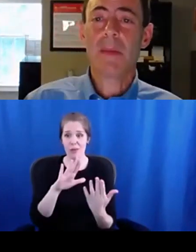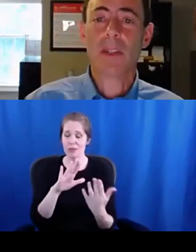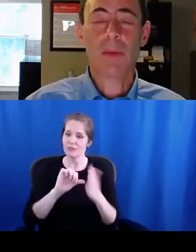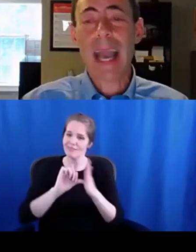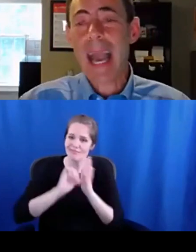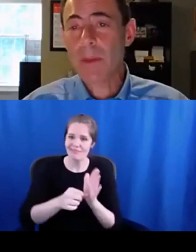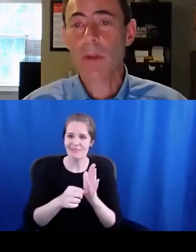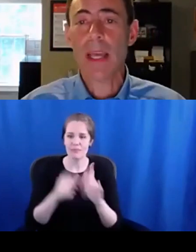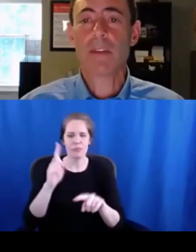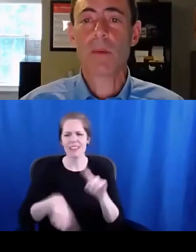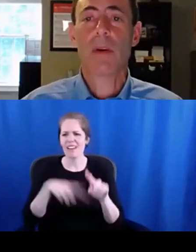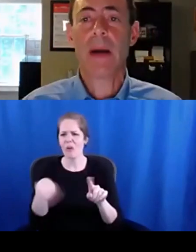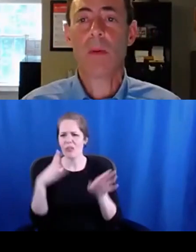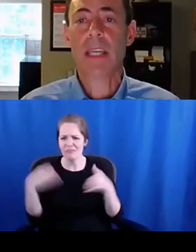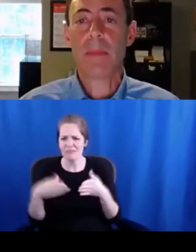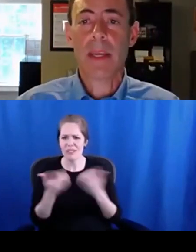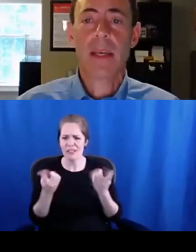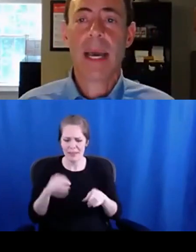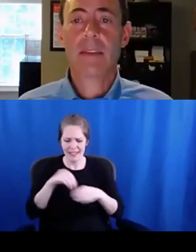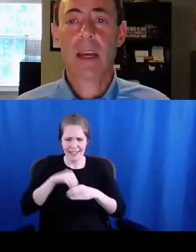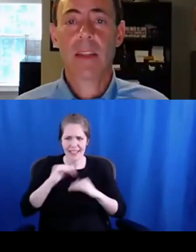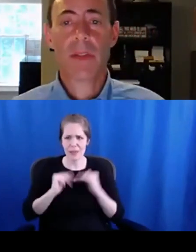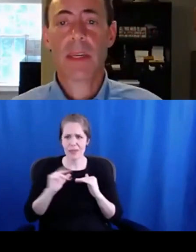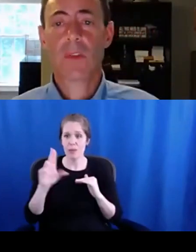in the building. We absolutely have to worry about what's happening